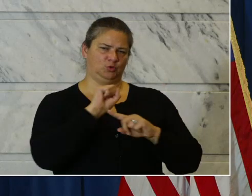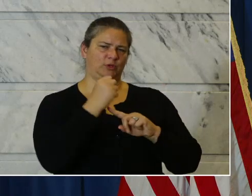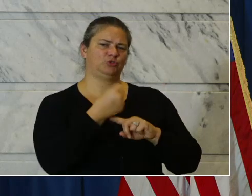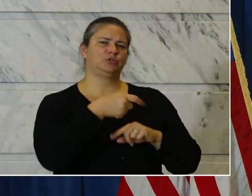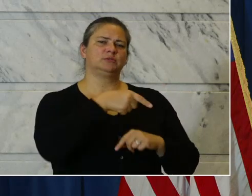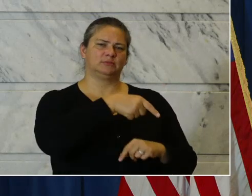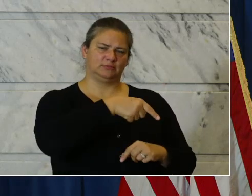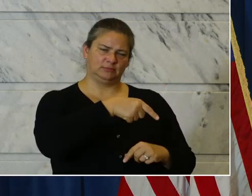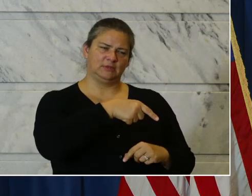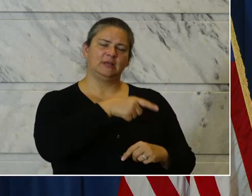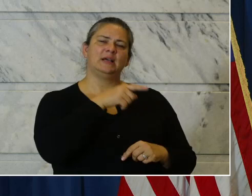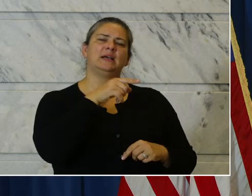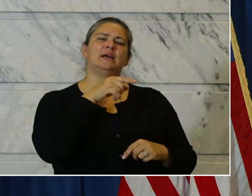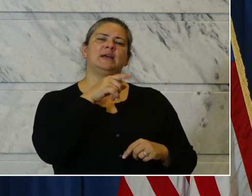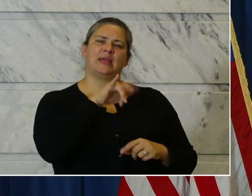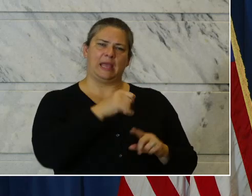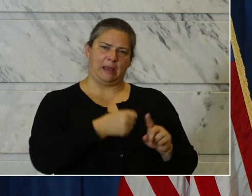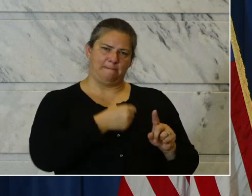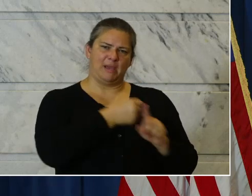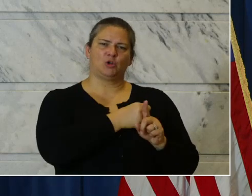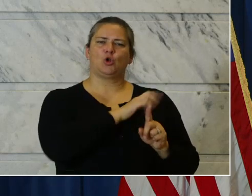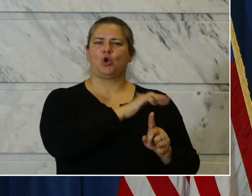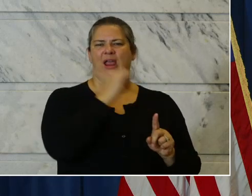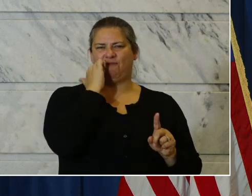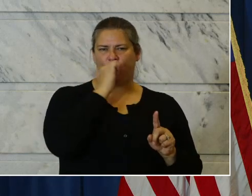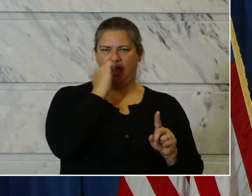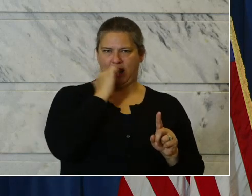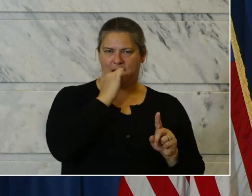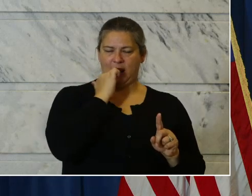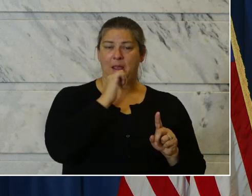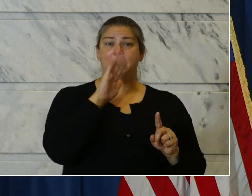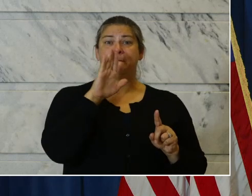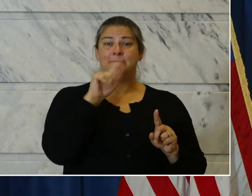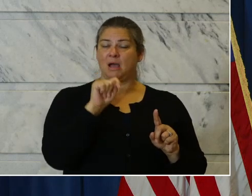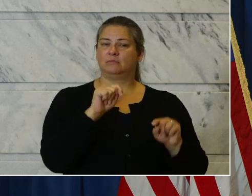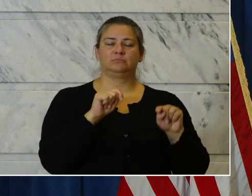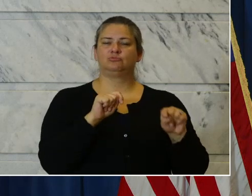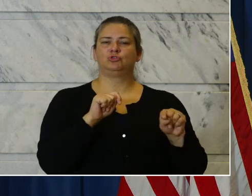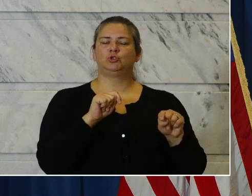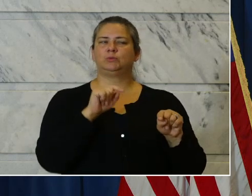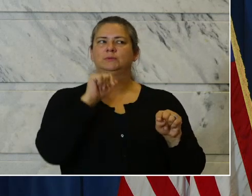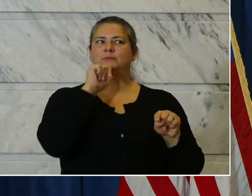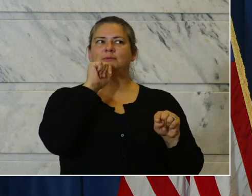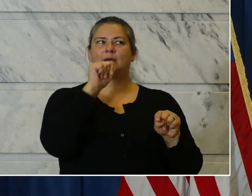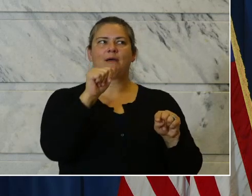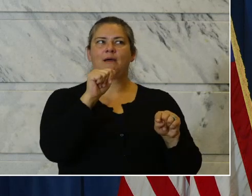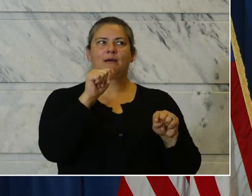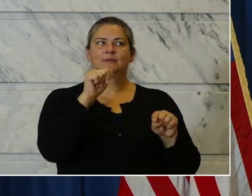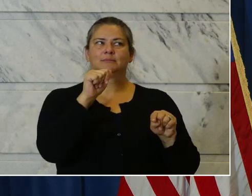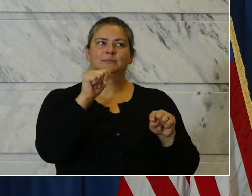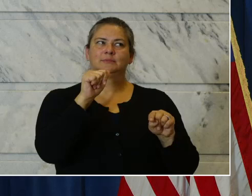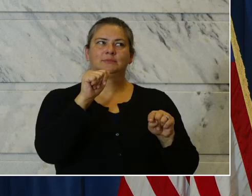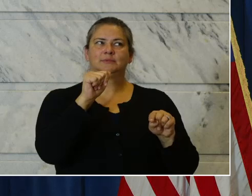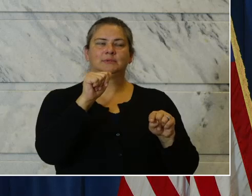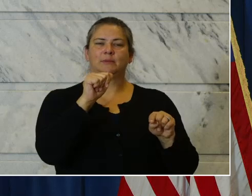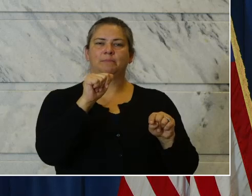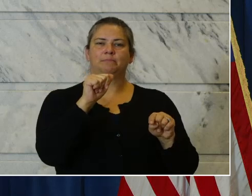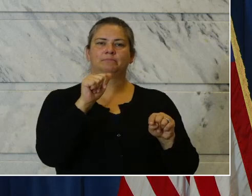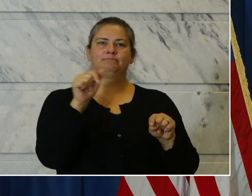that impacted her day-to-day life, but she was not in any type of care